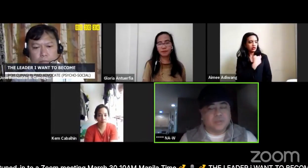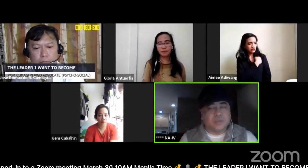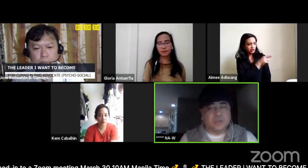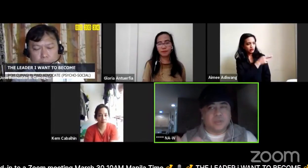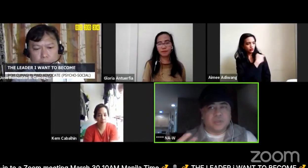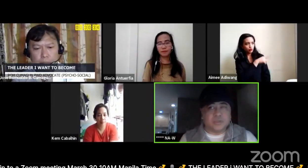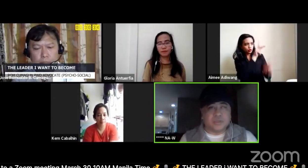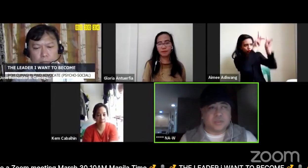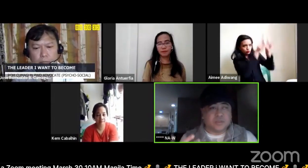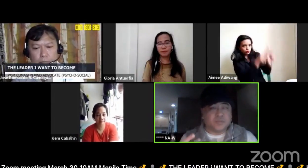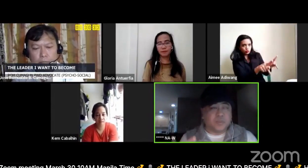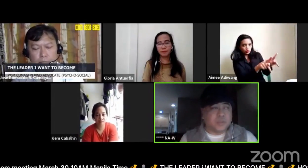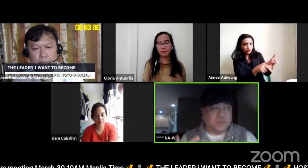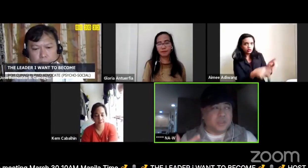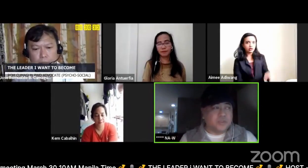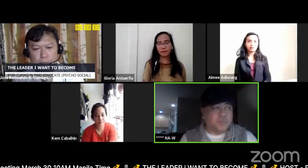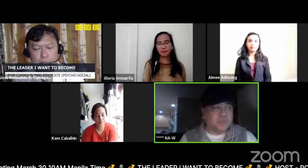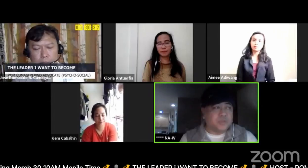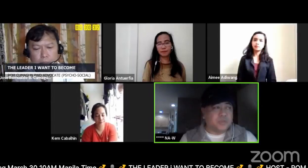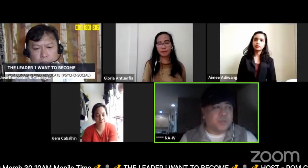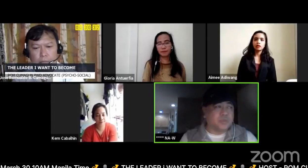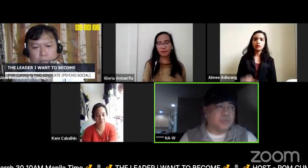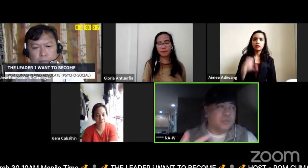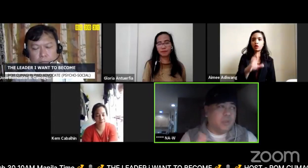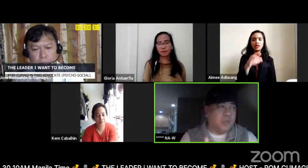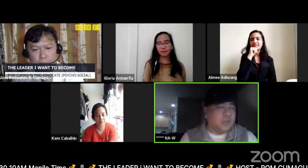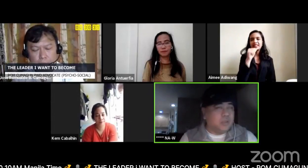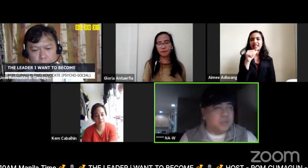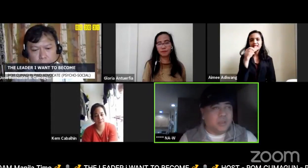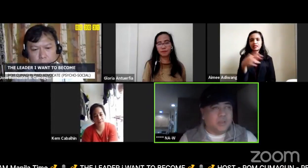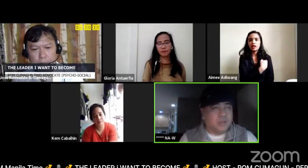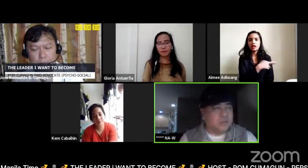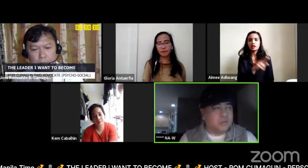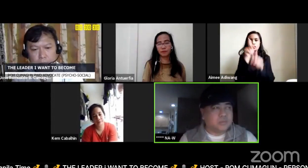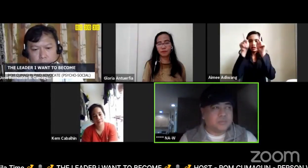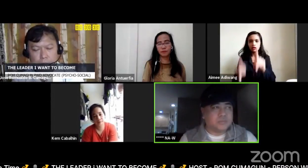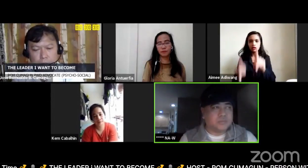person, and then the non-spiritual person